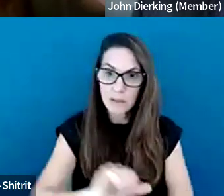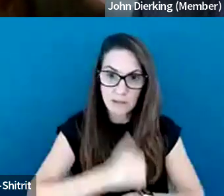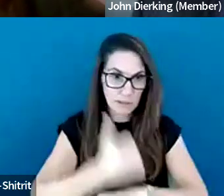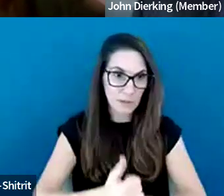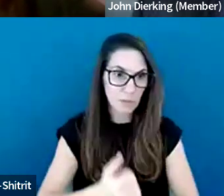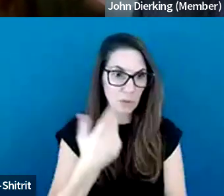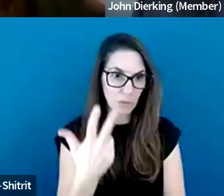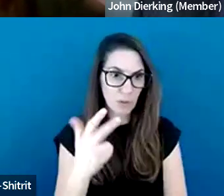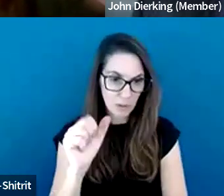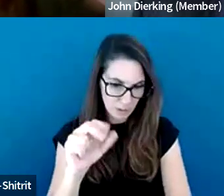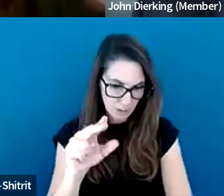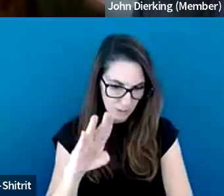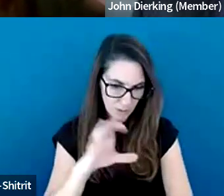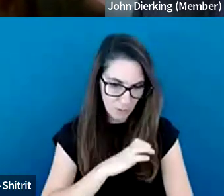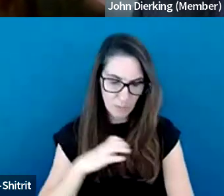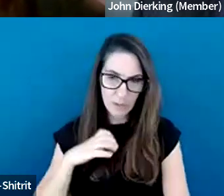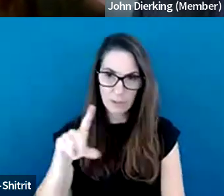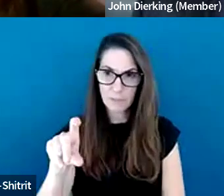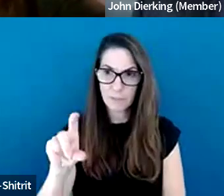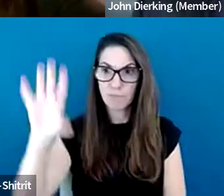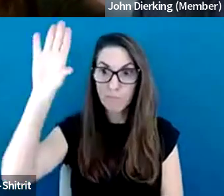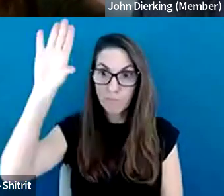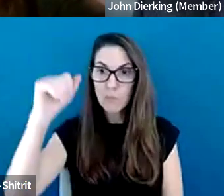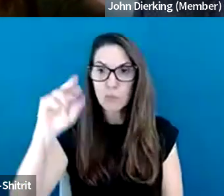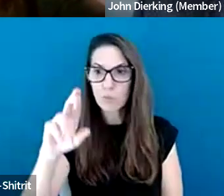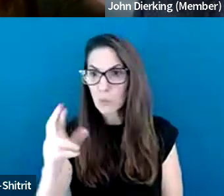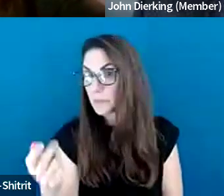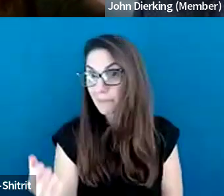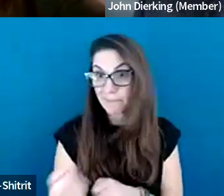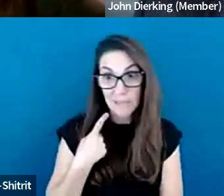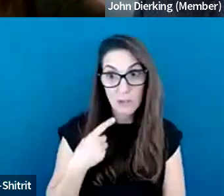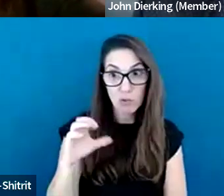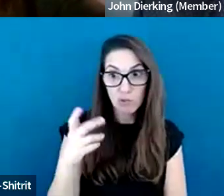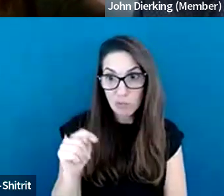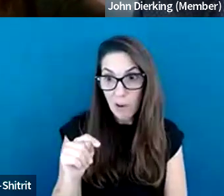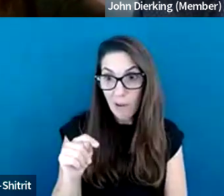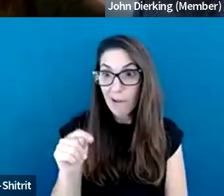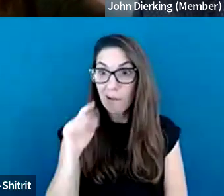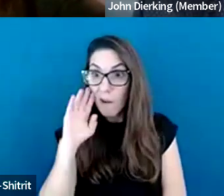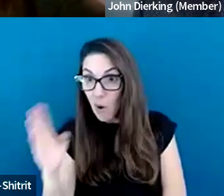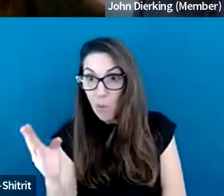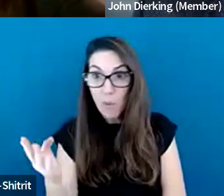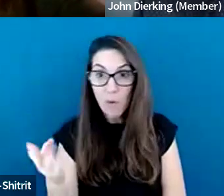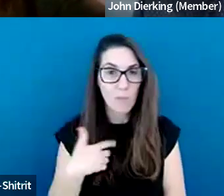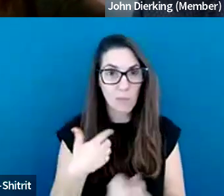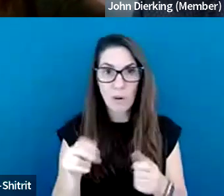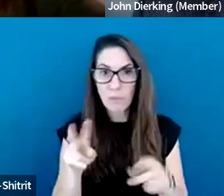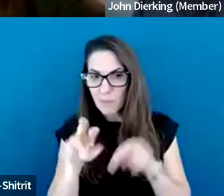subcommittees? Just raise your hand or chat at me or wave or something. I'm just trying to go through the video.